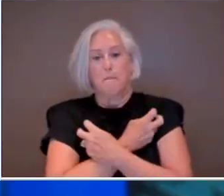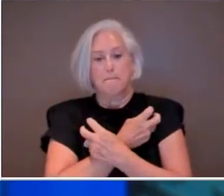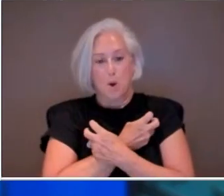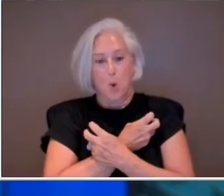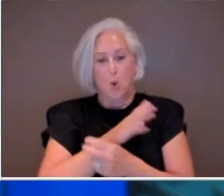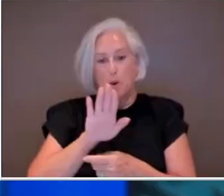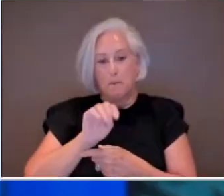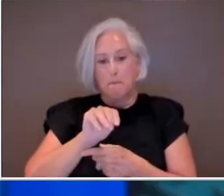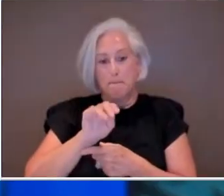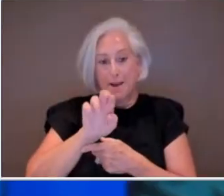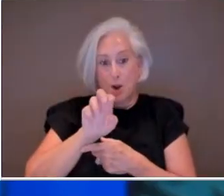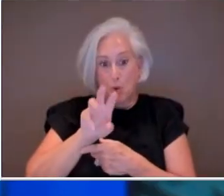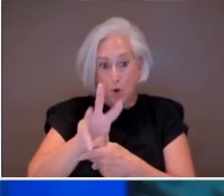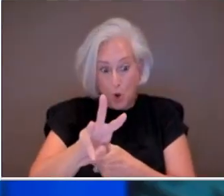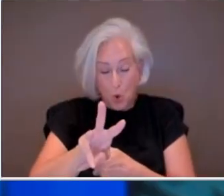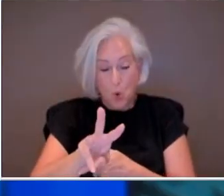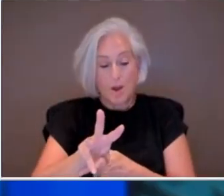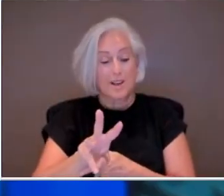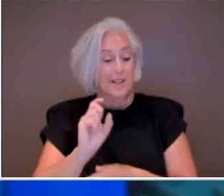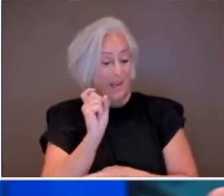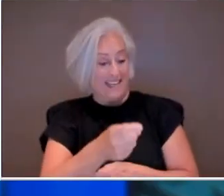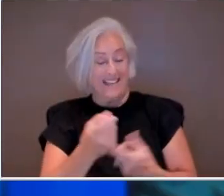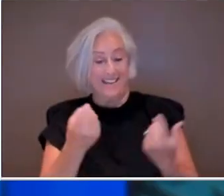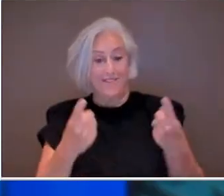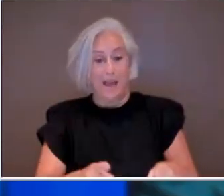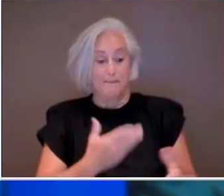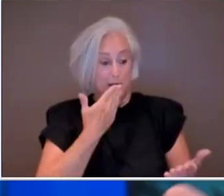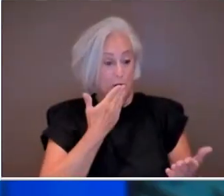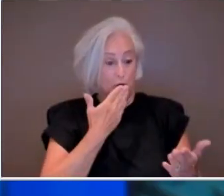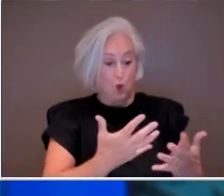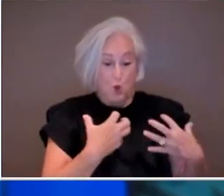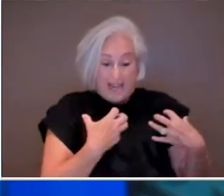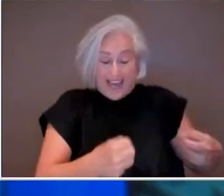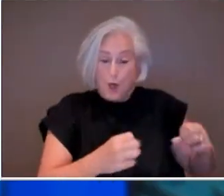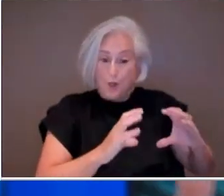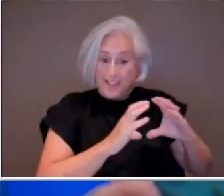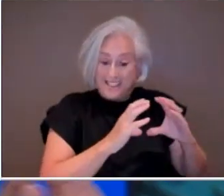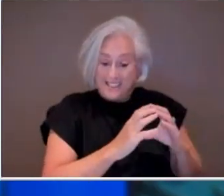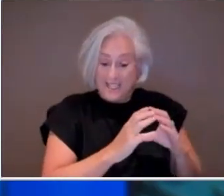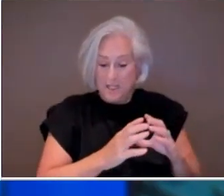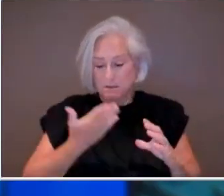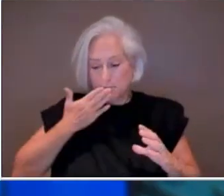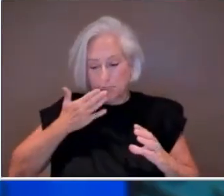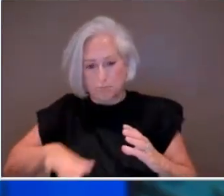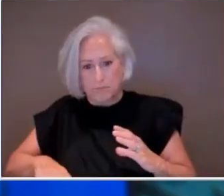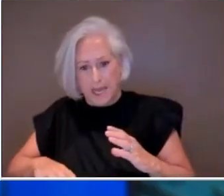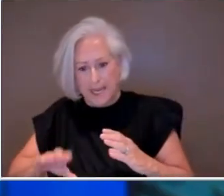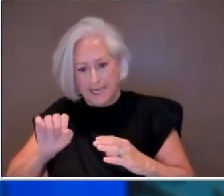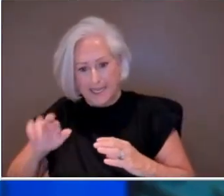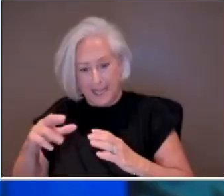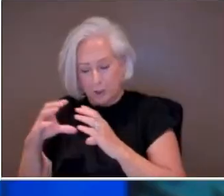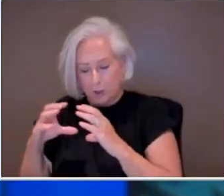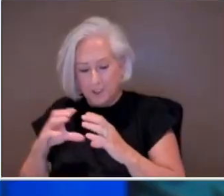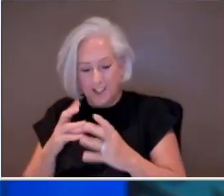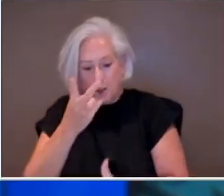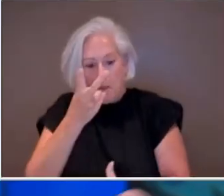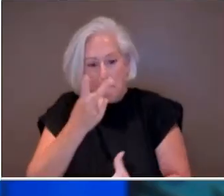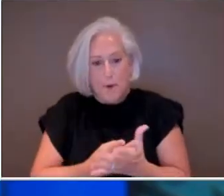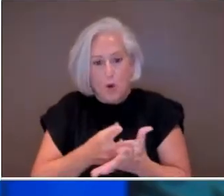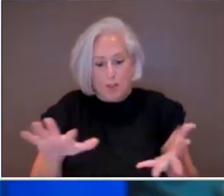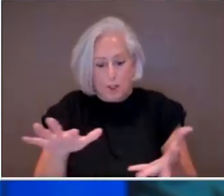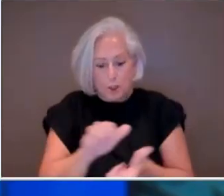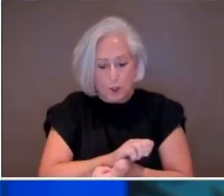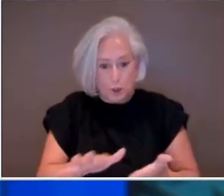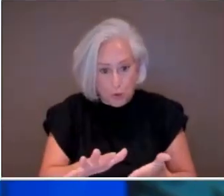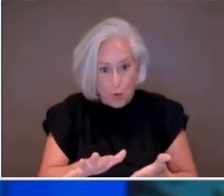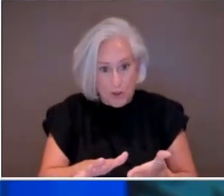don't give anything like stem cells, patients will be needing transfusions, they will high risk for infection for months. So what we do is